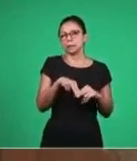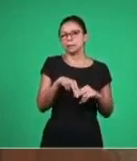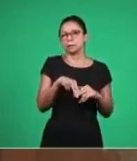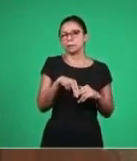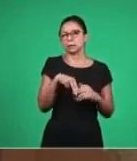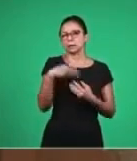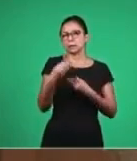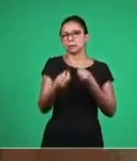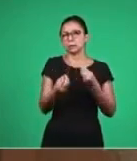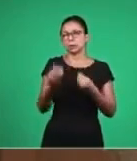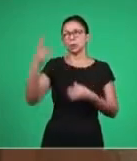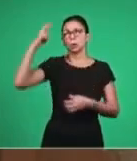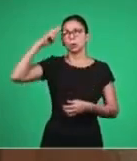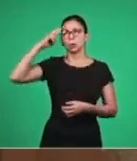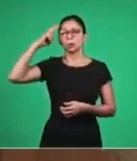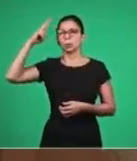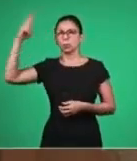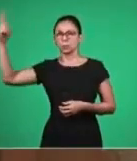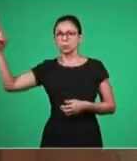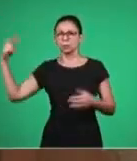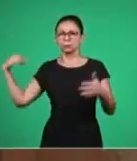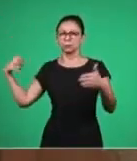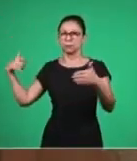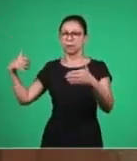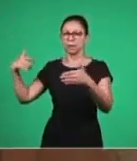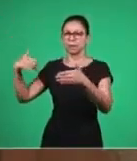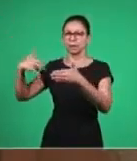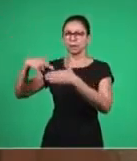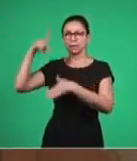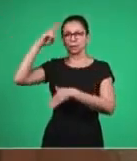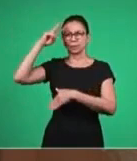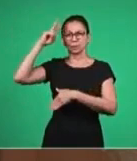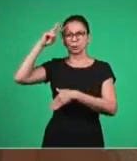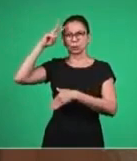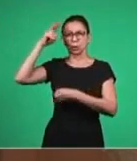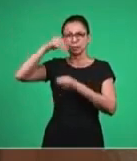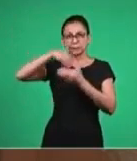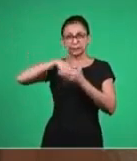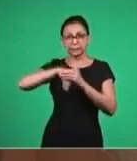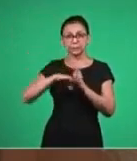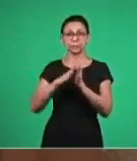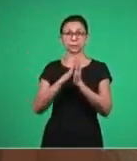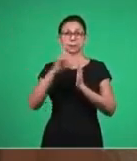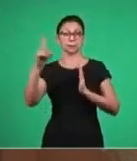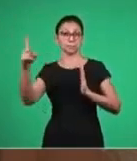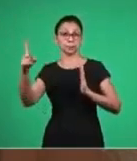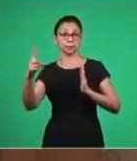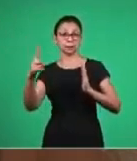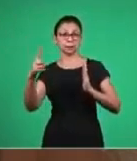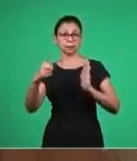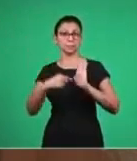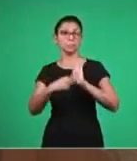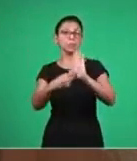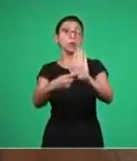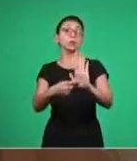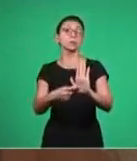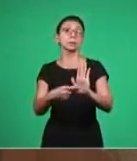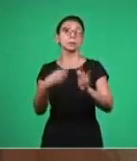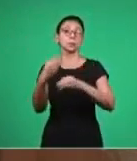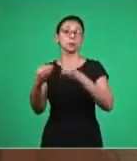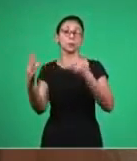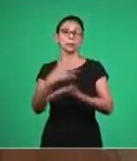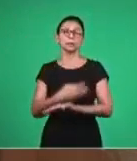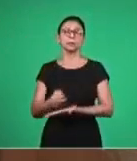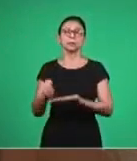and the ways of how the Lord, in all throughout history, that has been registered in the Bible, and how he